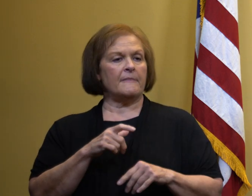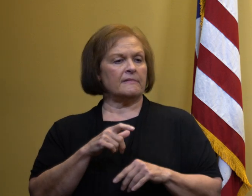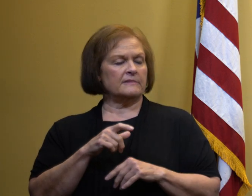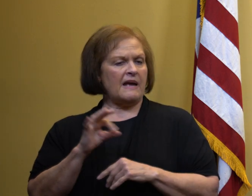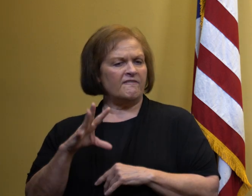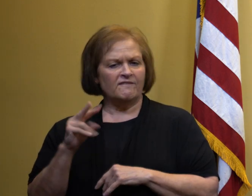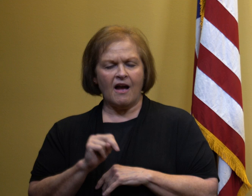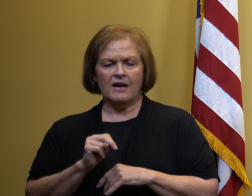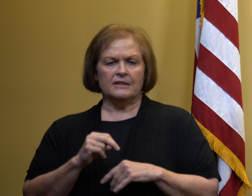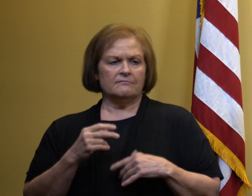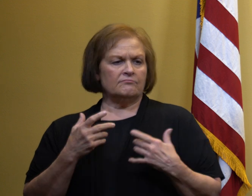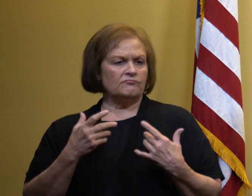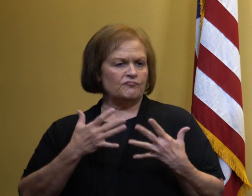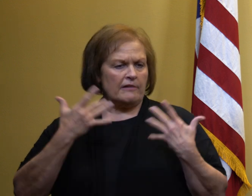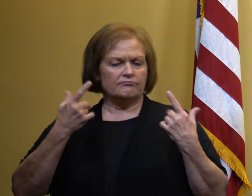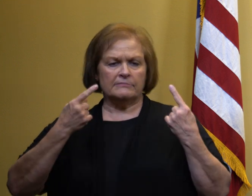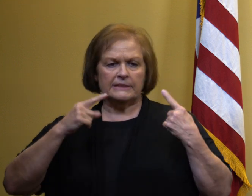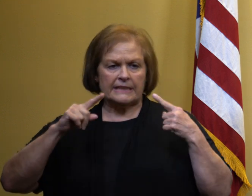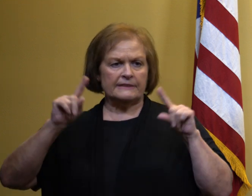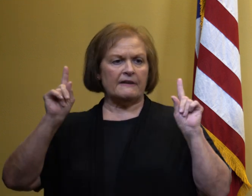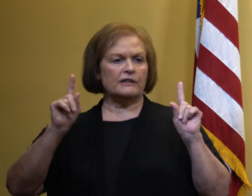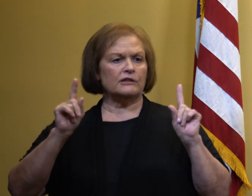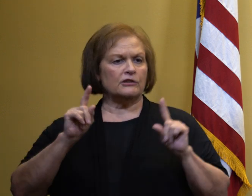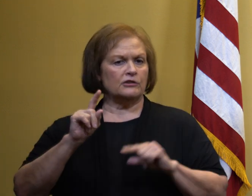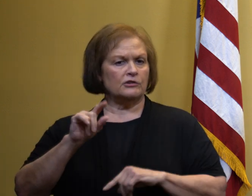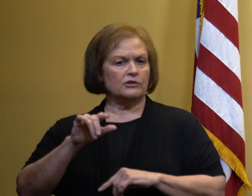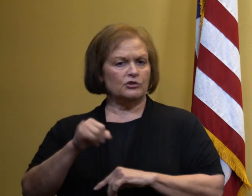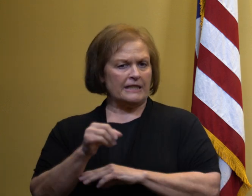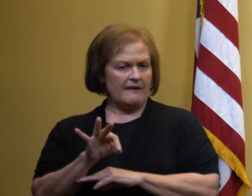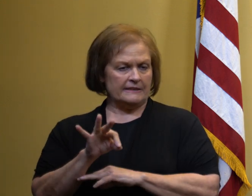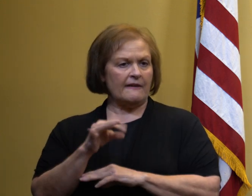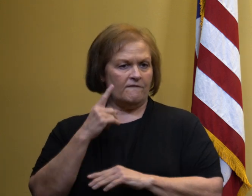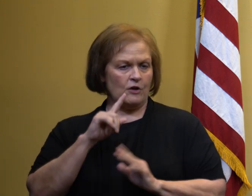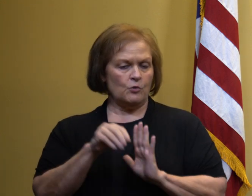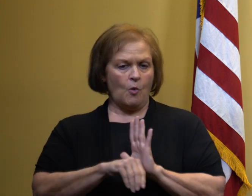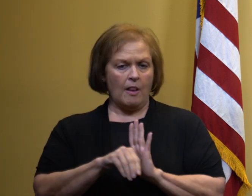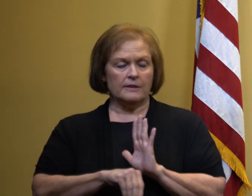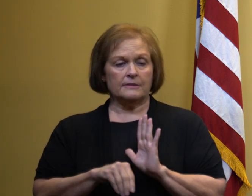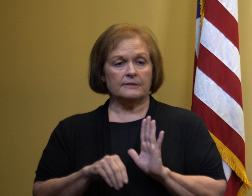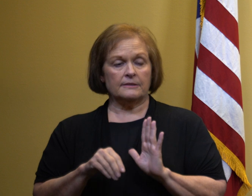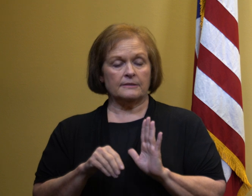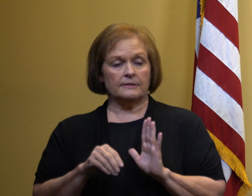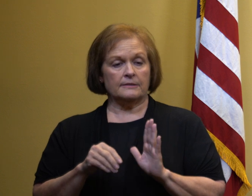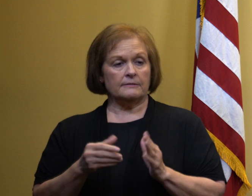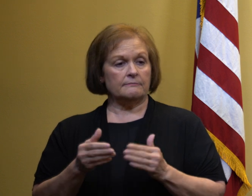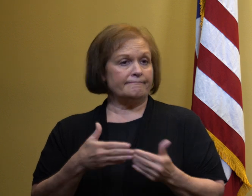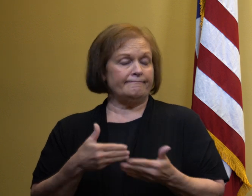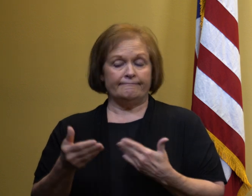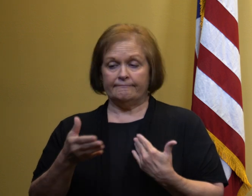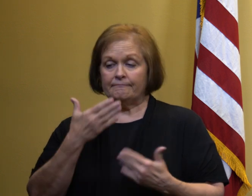fun, friendly, successful Jazz Fest for the city of New Orleans. Even despite